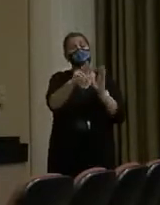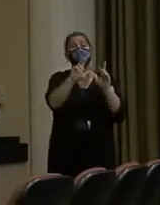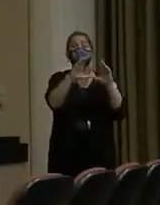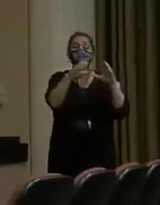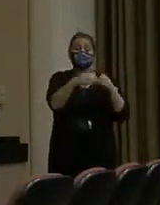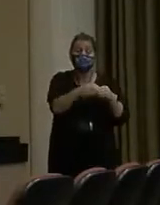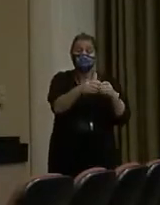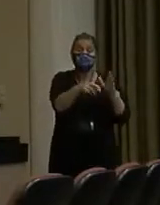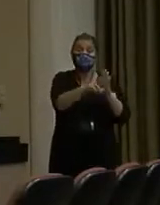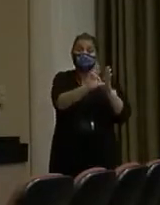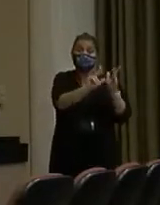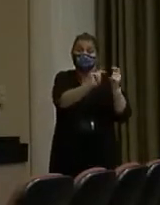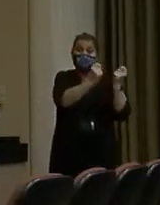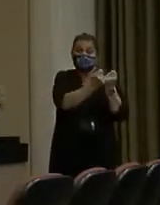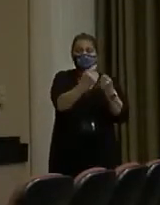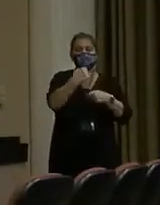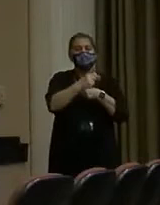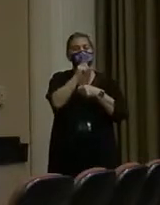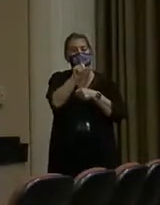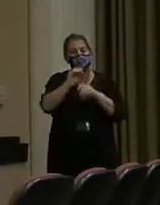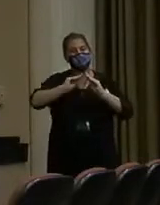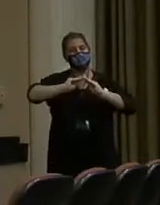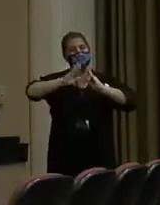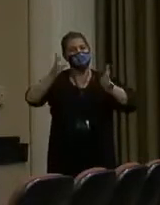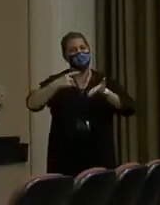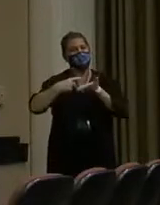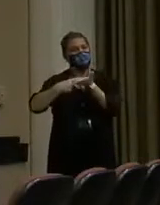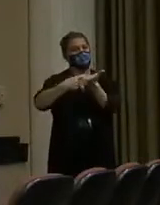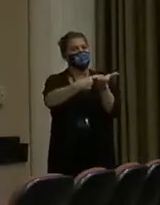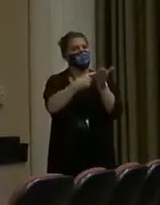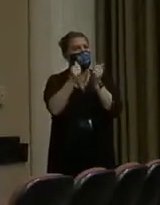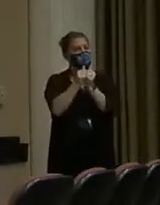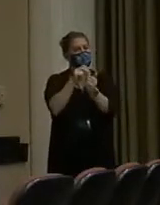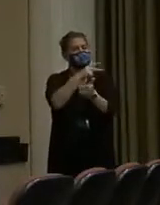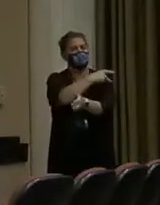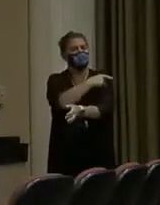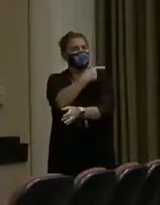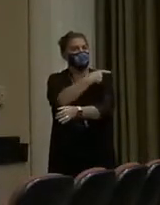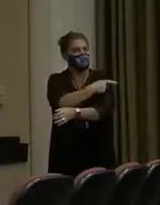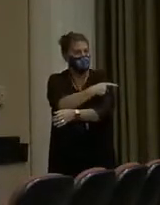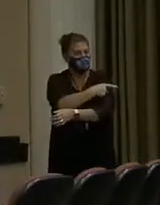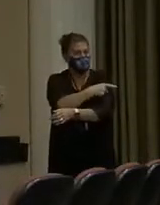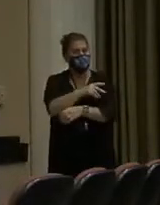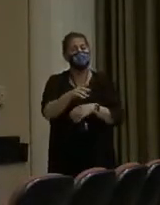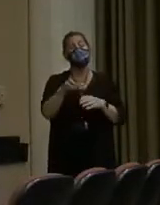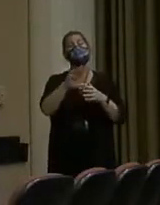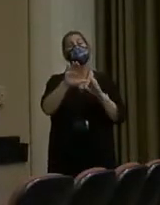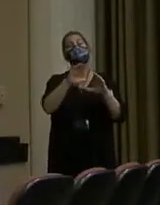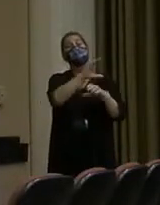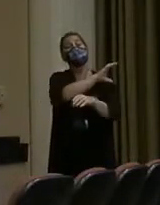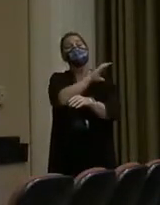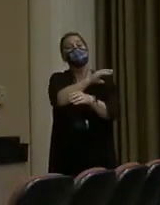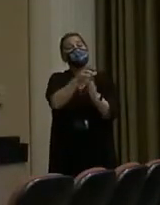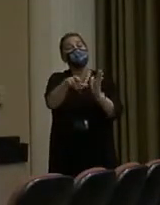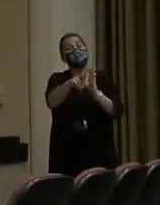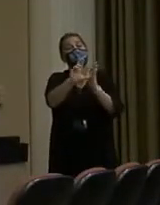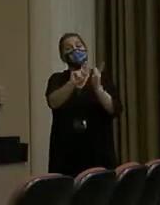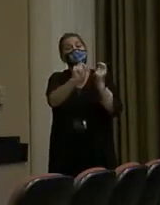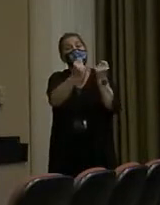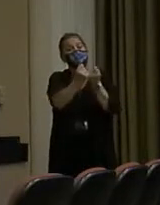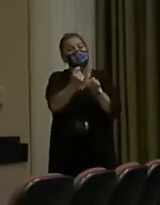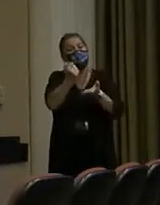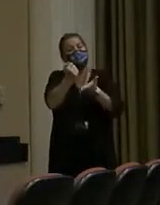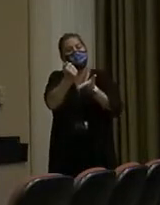make sure that we could have transparent conversations with patients. So the clinical review teams were helping the clinicians with